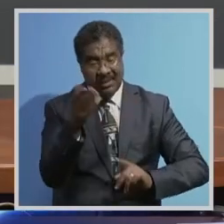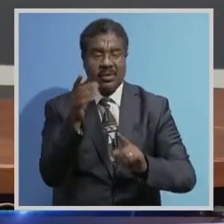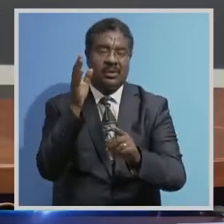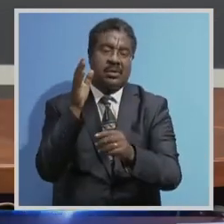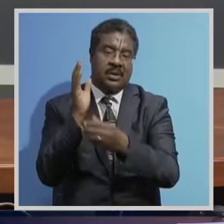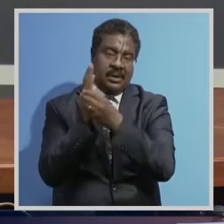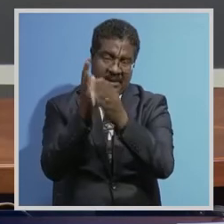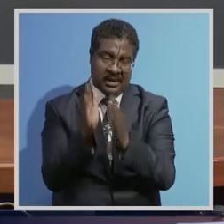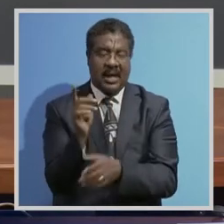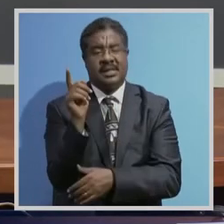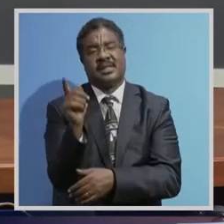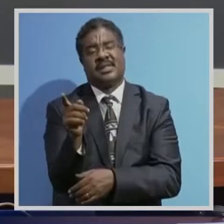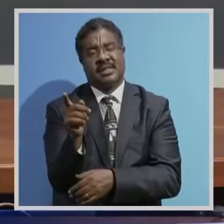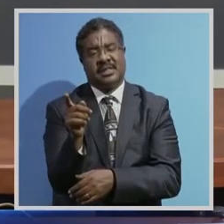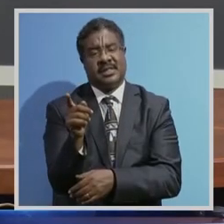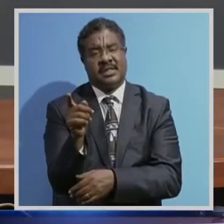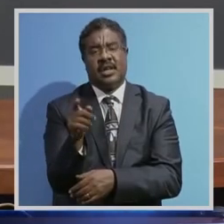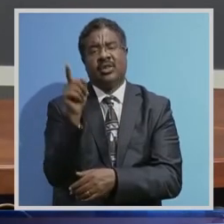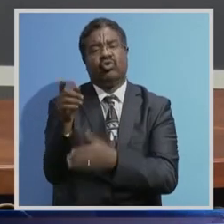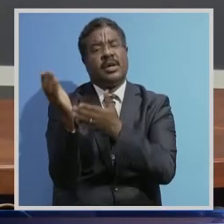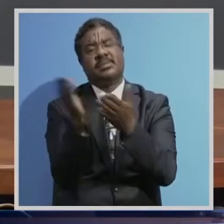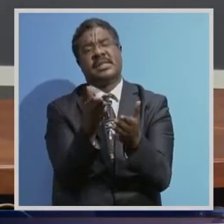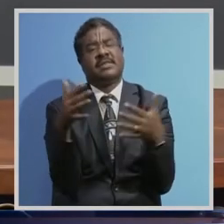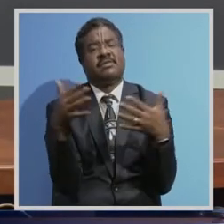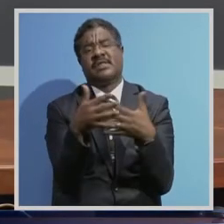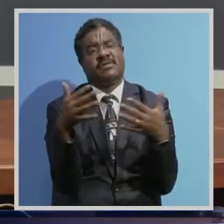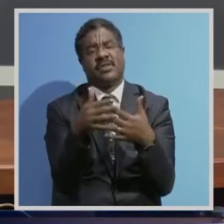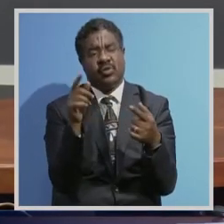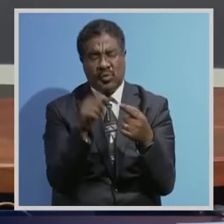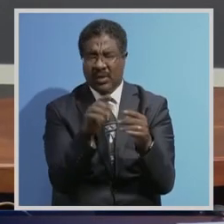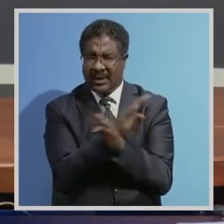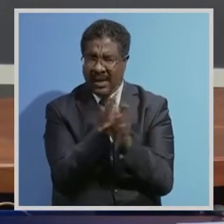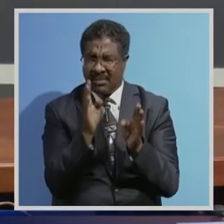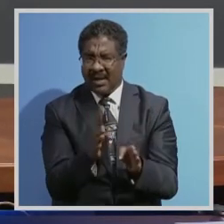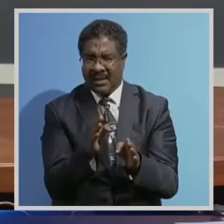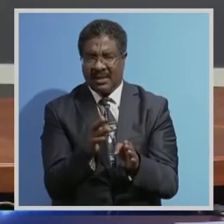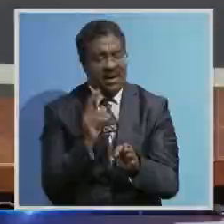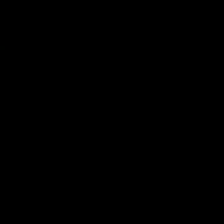at inculcating fear and alarm in the general citizen.